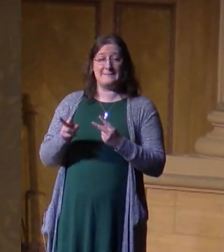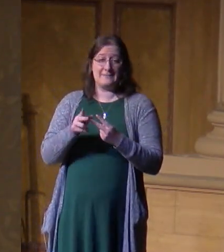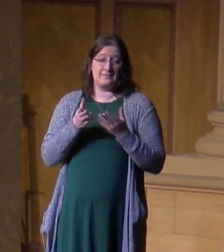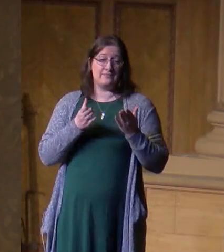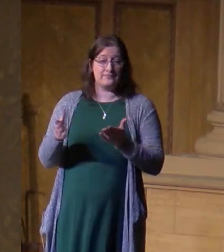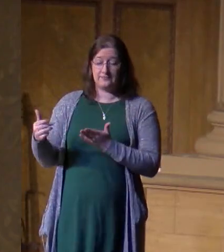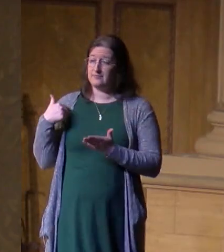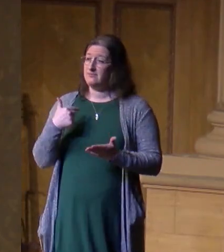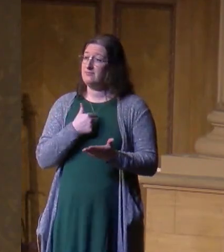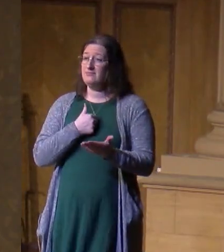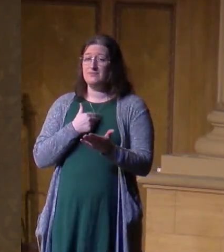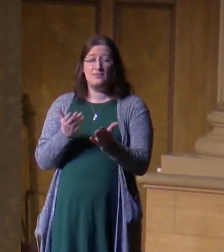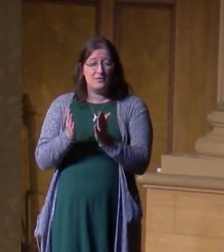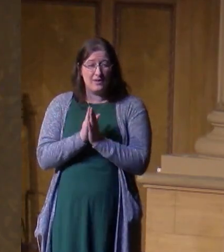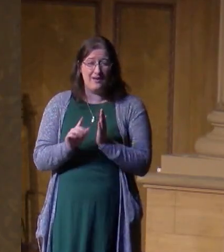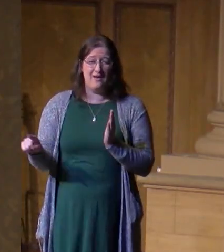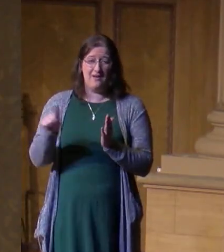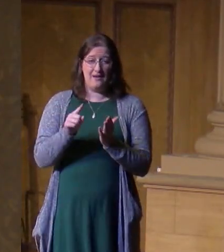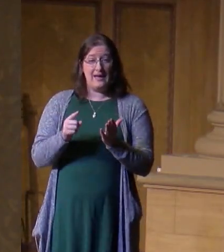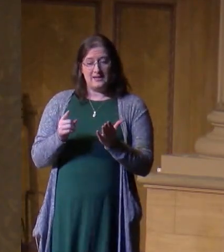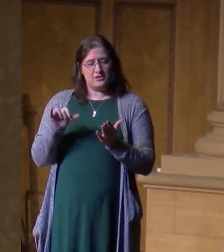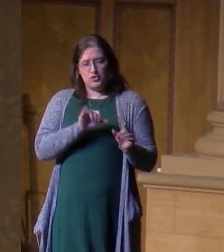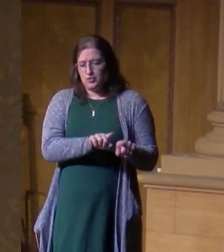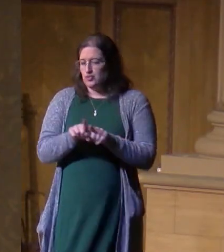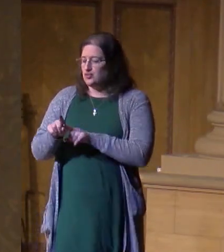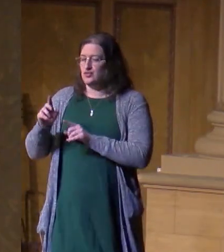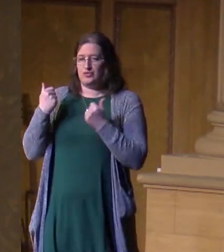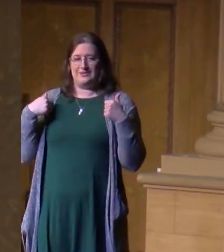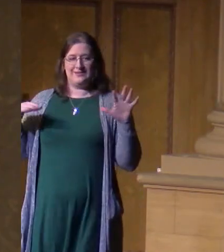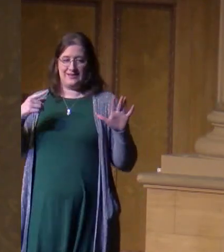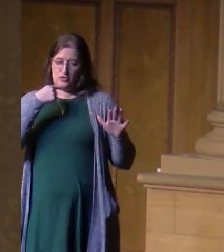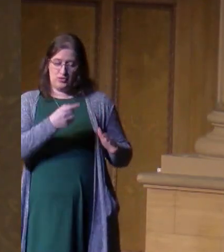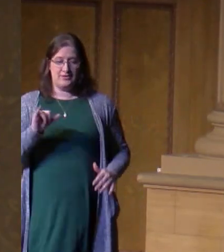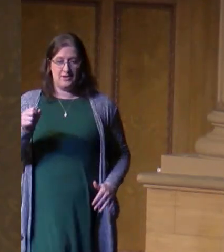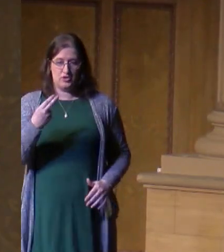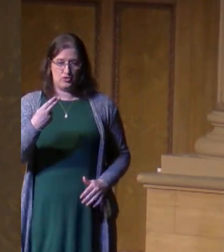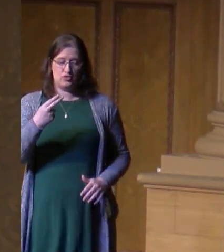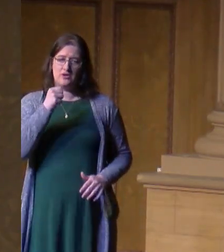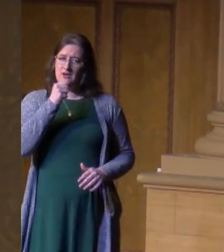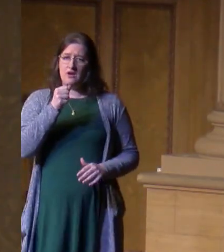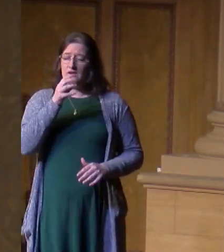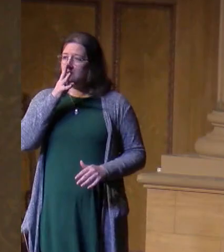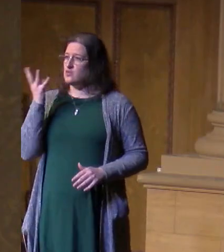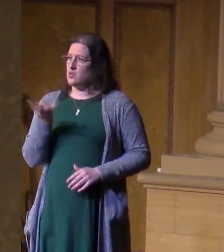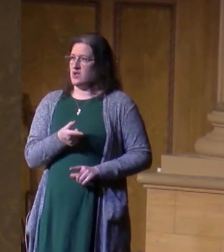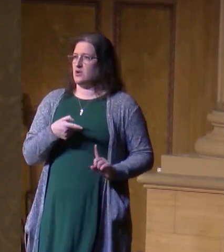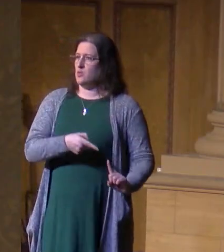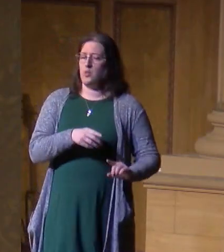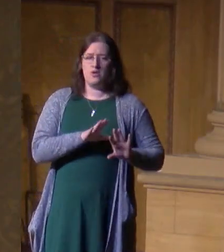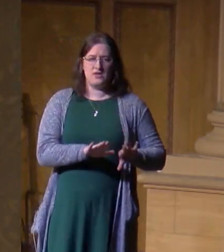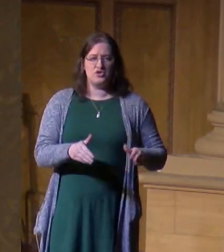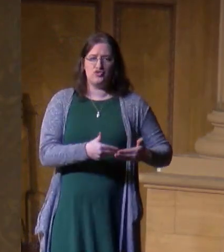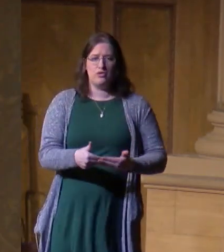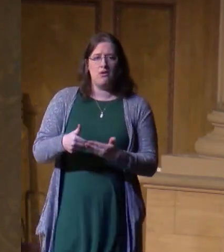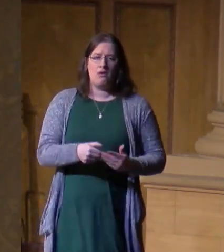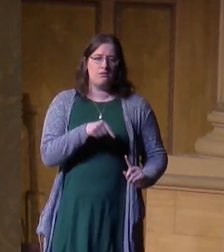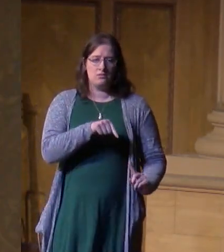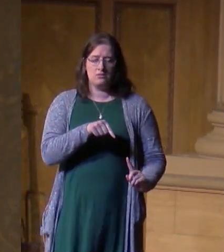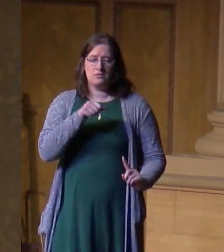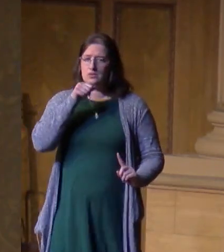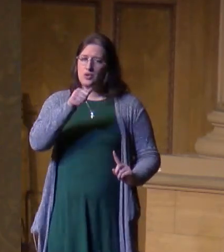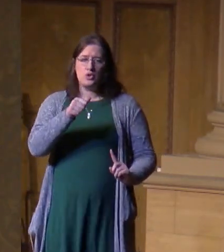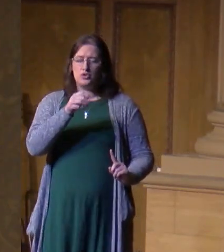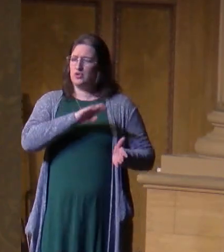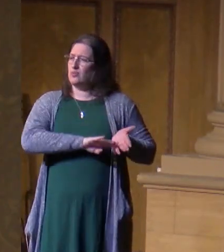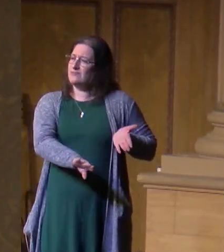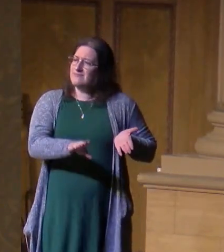just like the angel does to Joseph here in Matthew chapter one. Don't turn away from this child. Don't dismiss him. Don't neglect